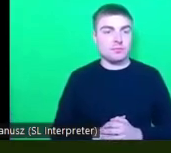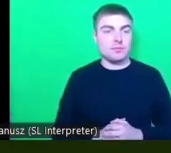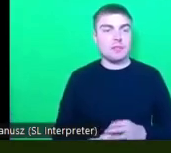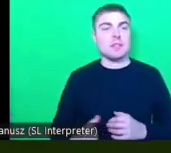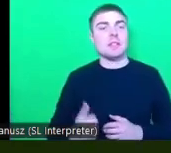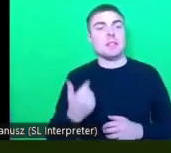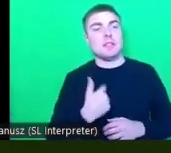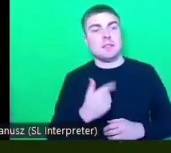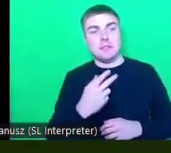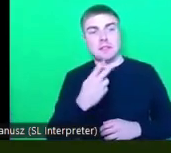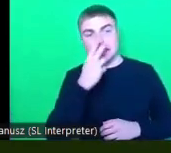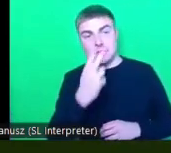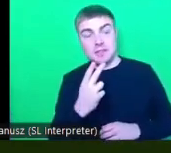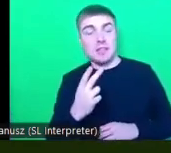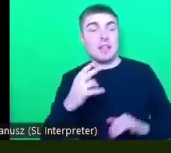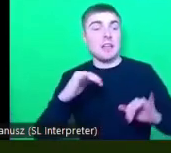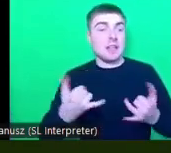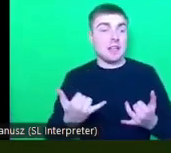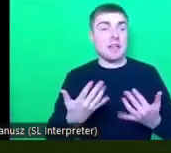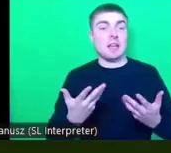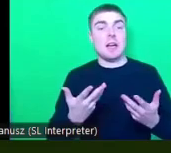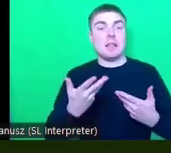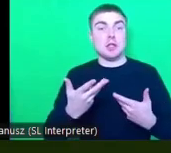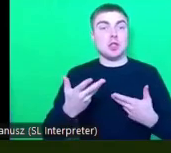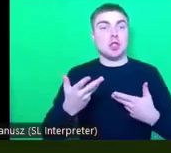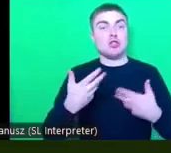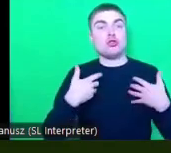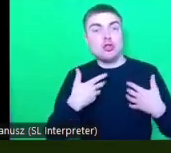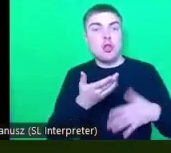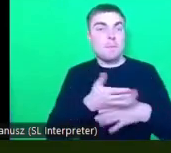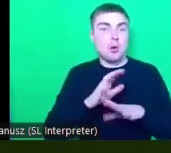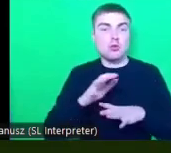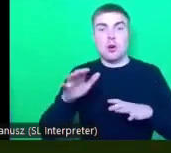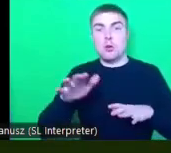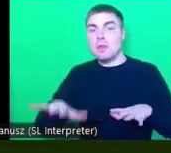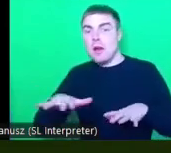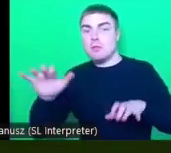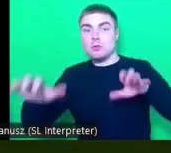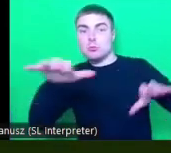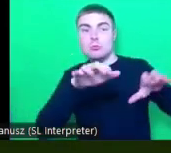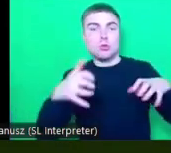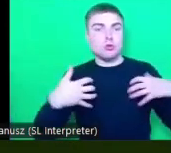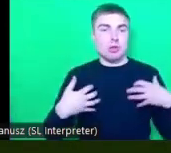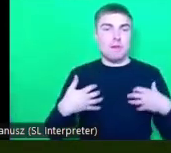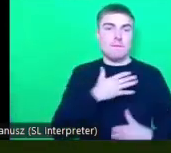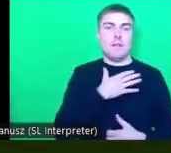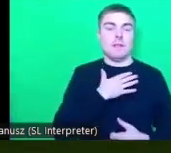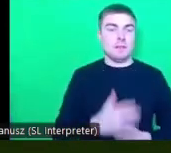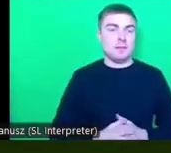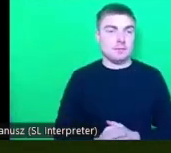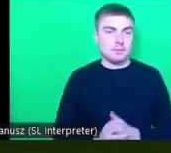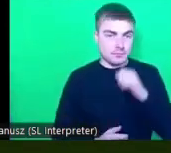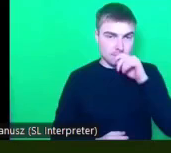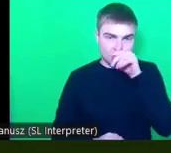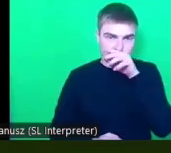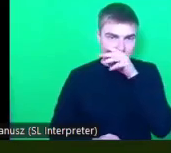have looked like since the 1980s. So you see it on this map here.